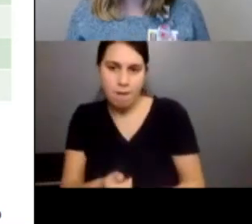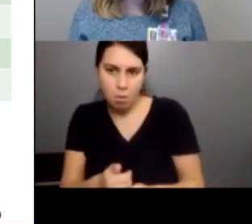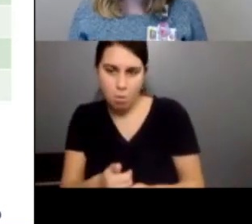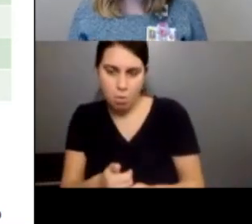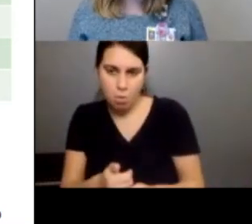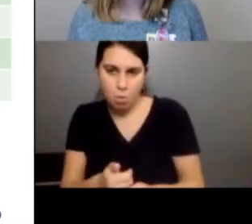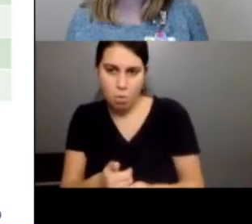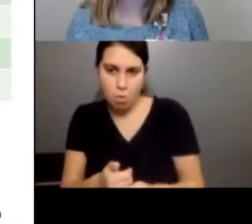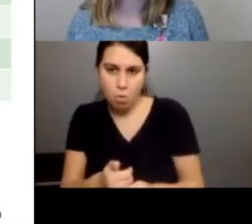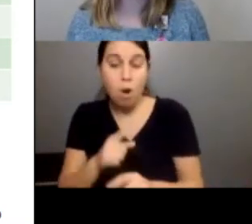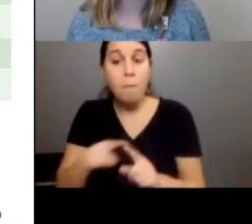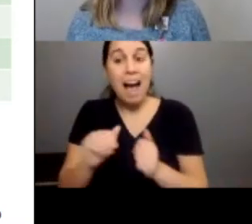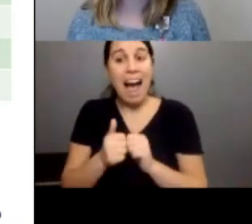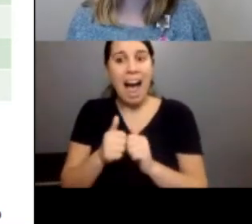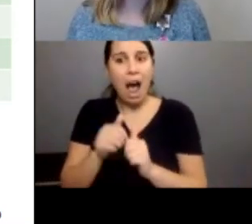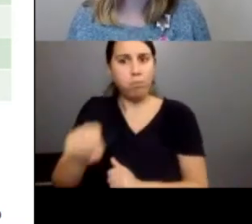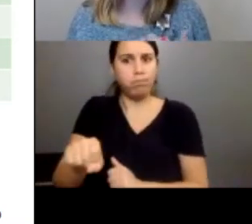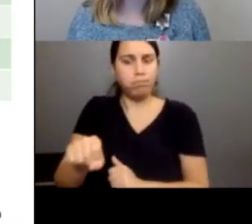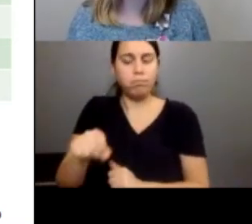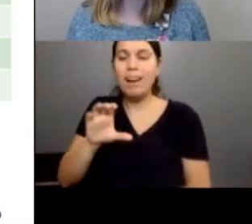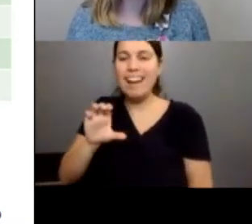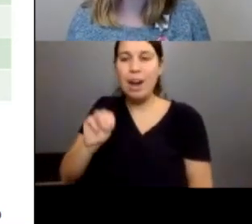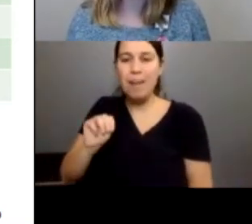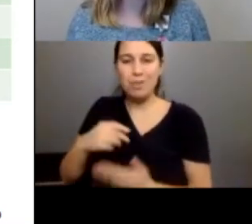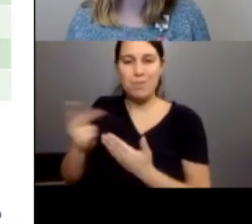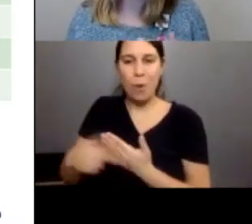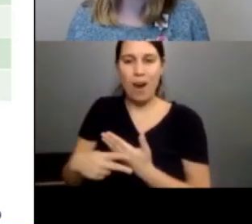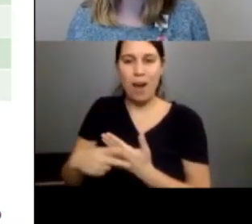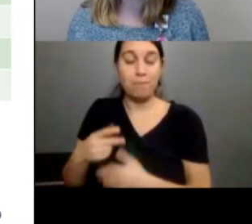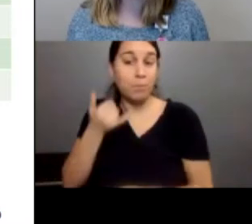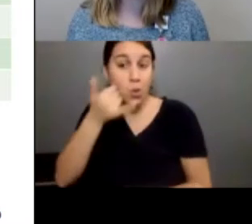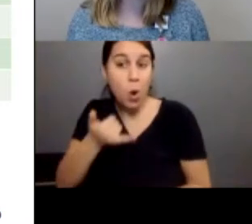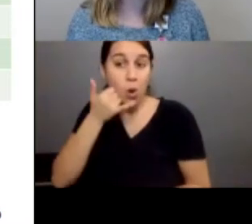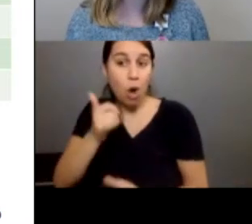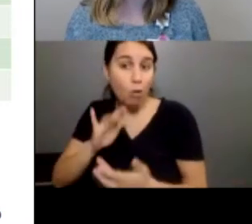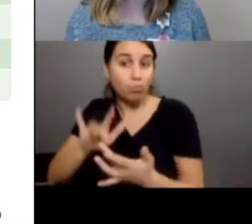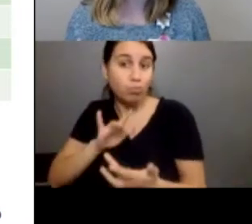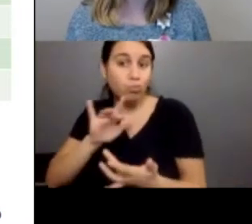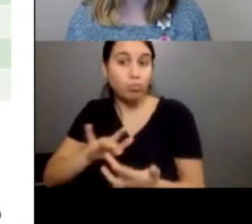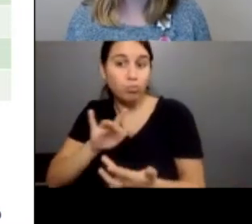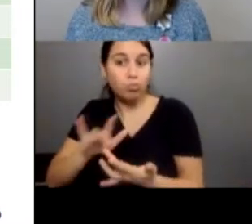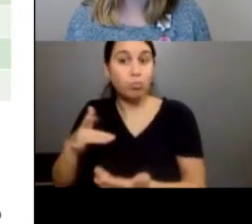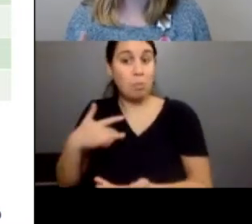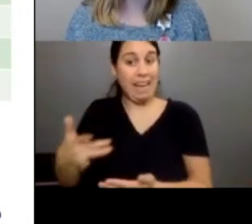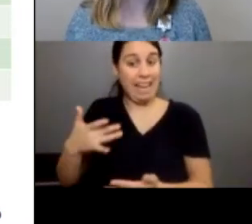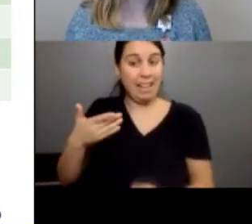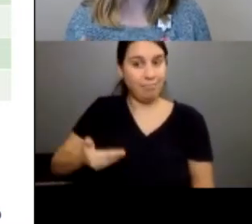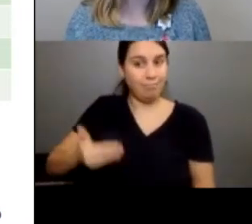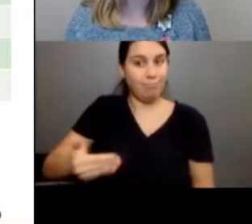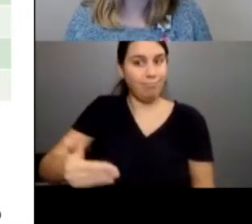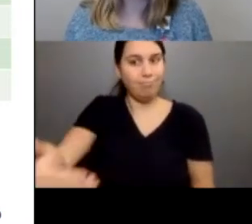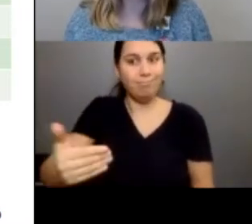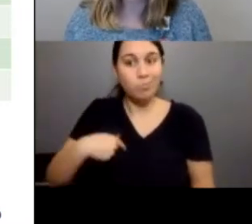this was caught with the care management intervention with having our regular phone contact, because during this time we are still reaching out,